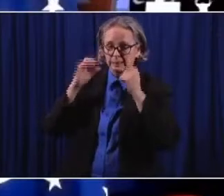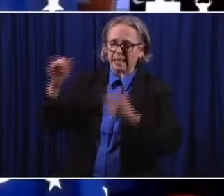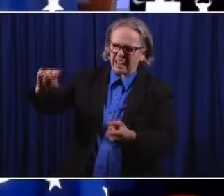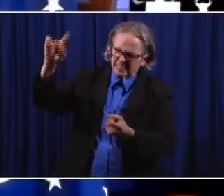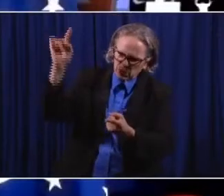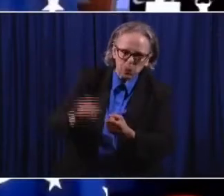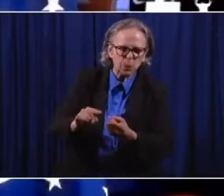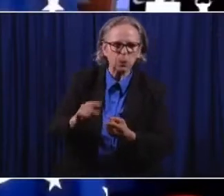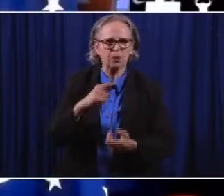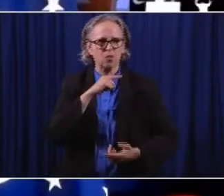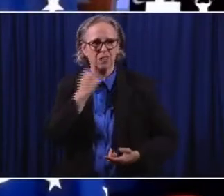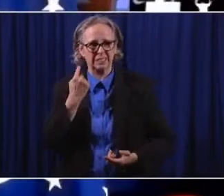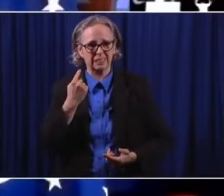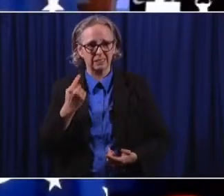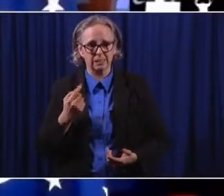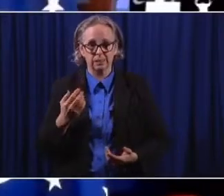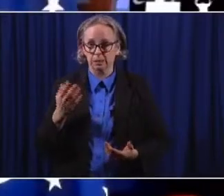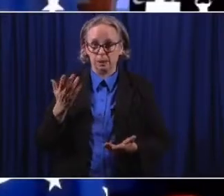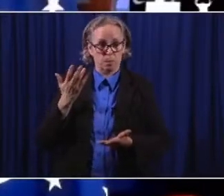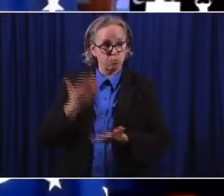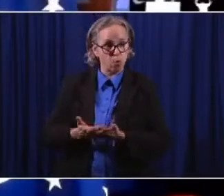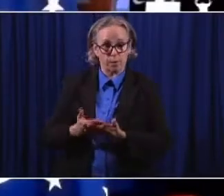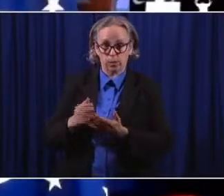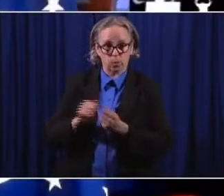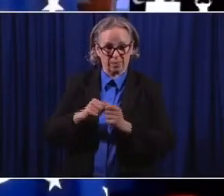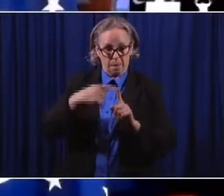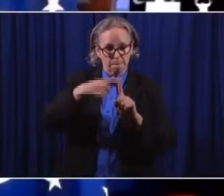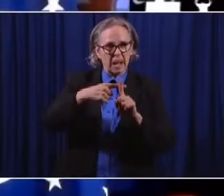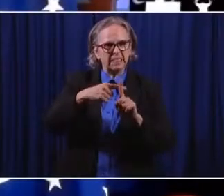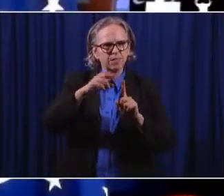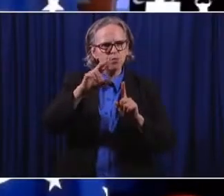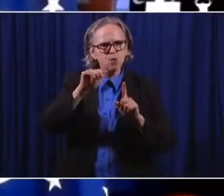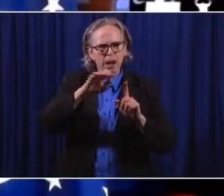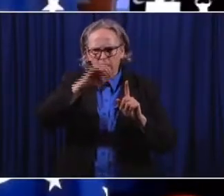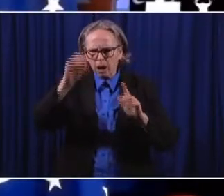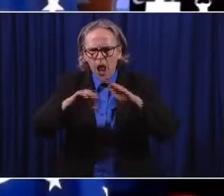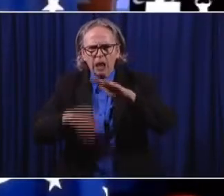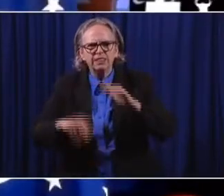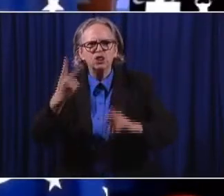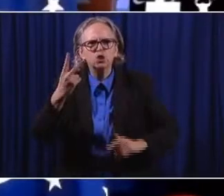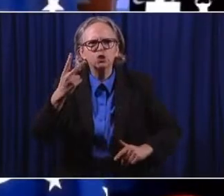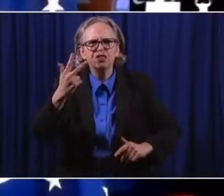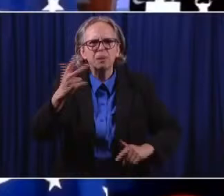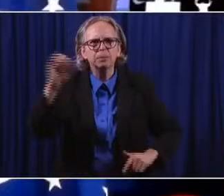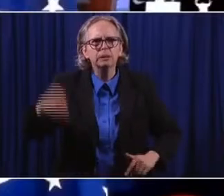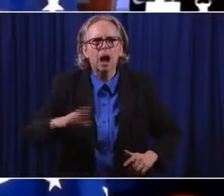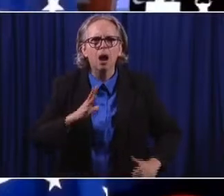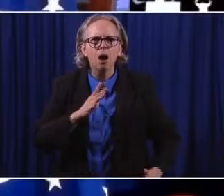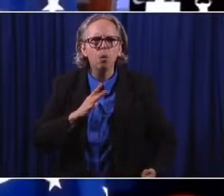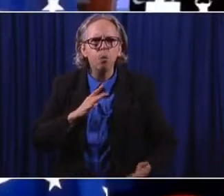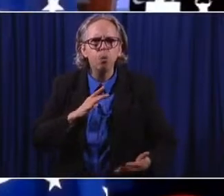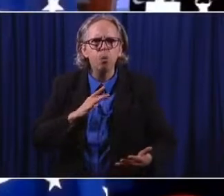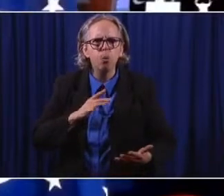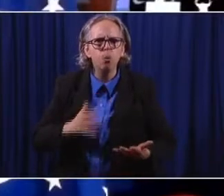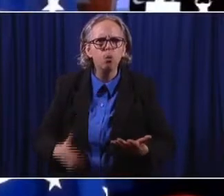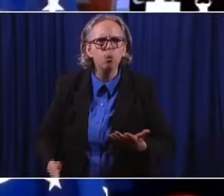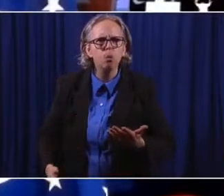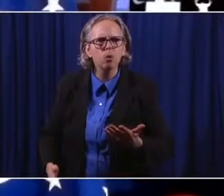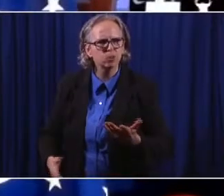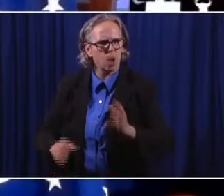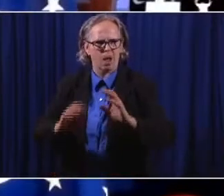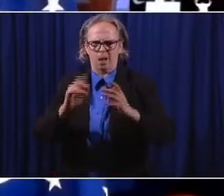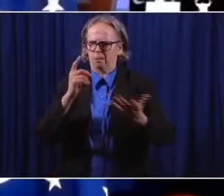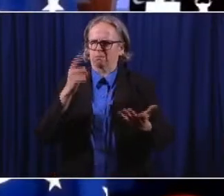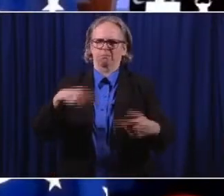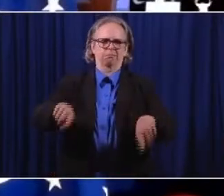rate down to below 3% now, which is great news. The people of this state are making